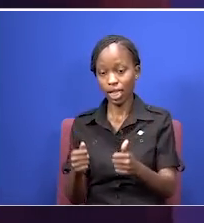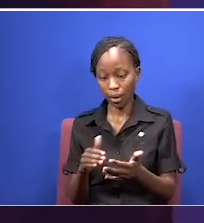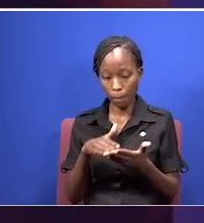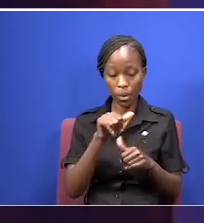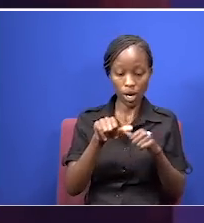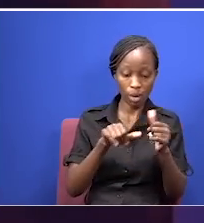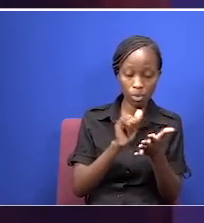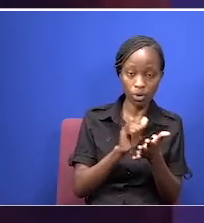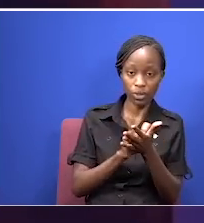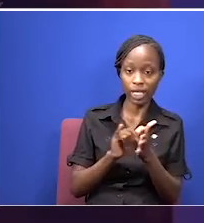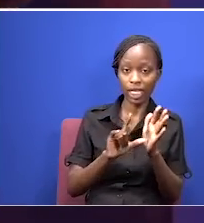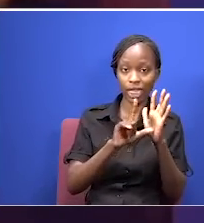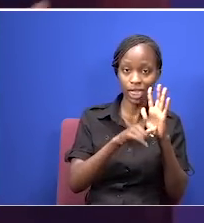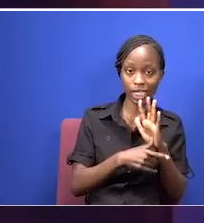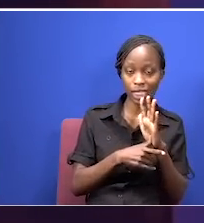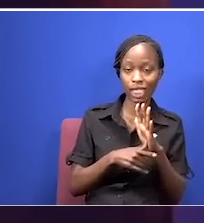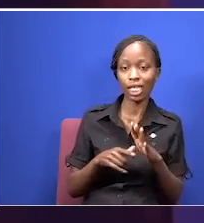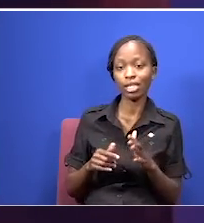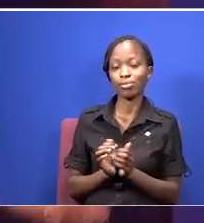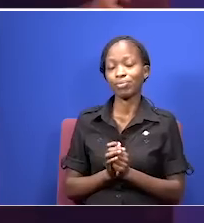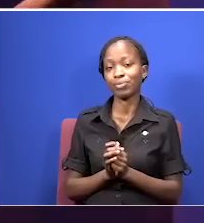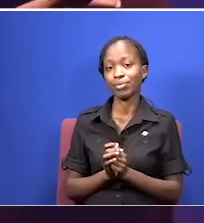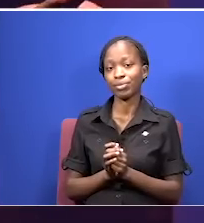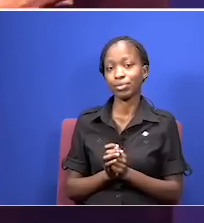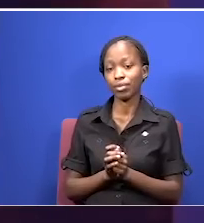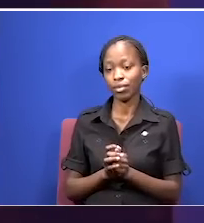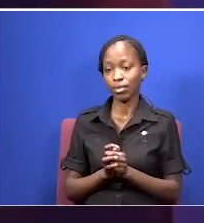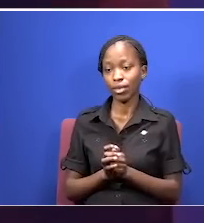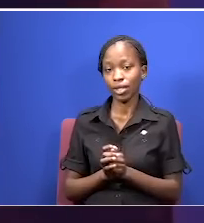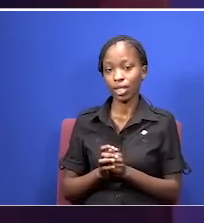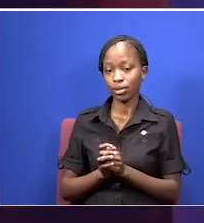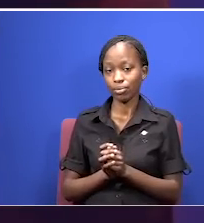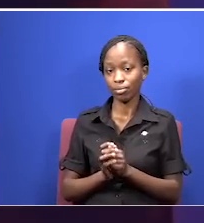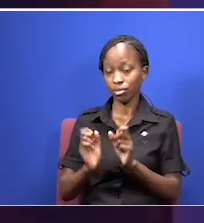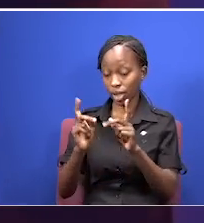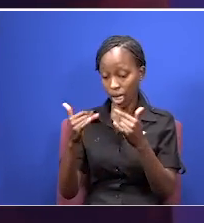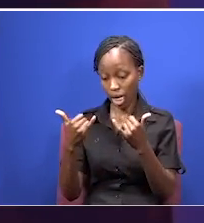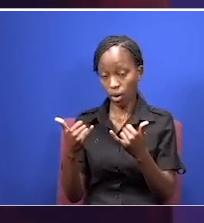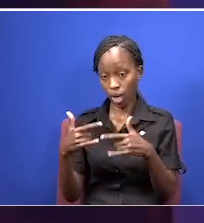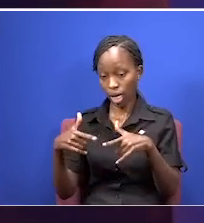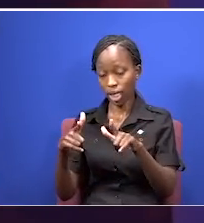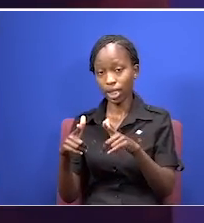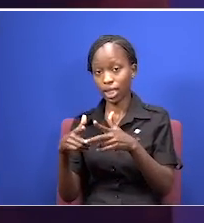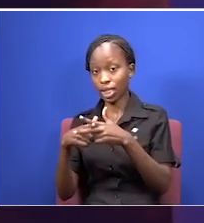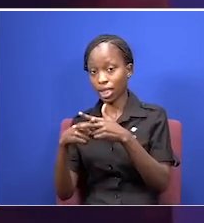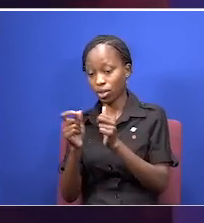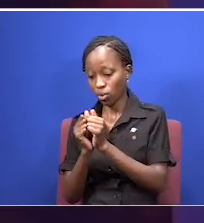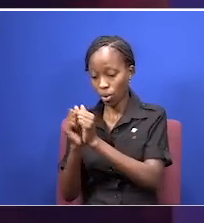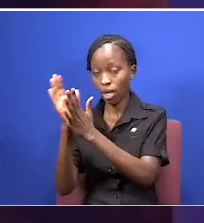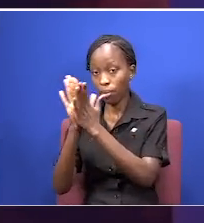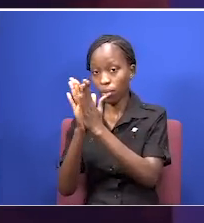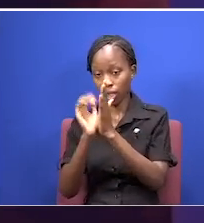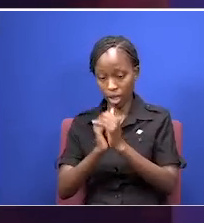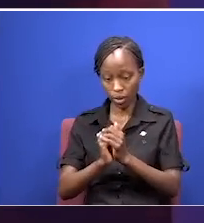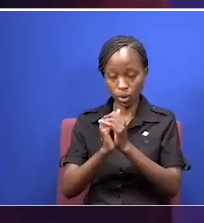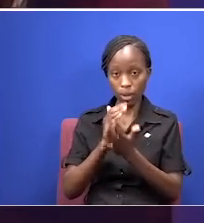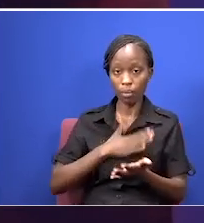about that later in the service as always let's get started with praise and worship